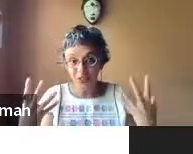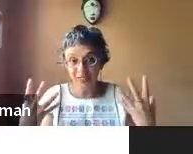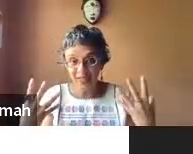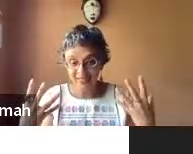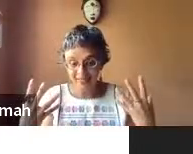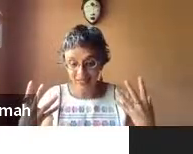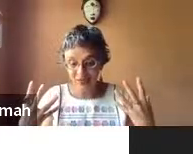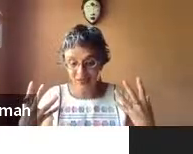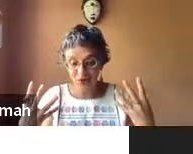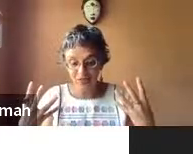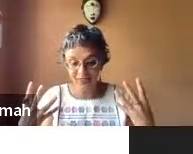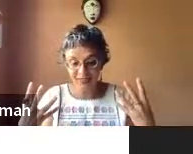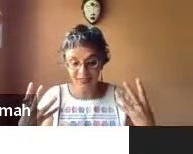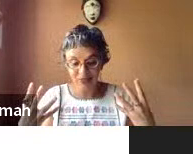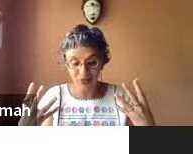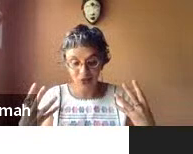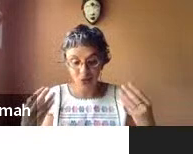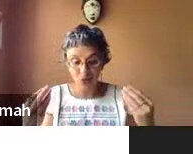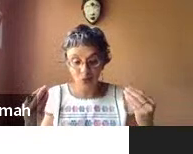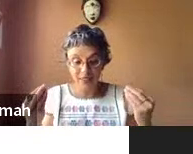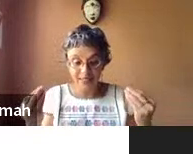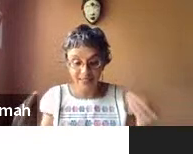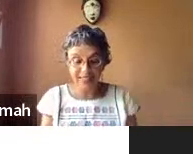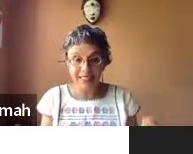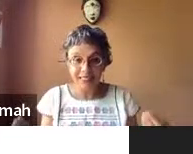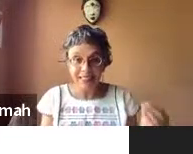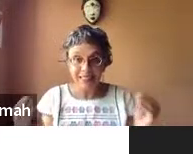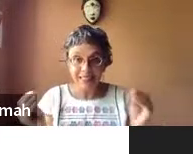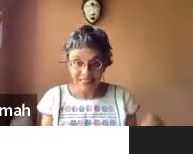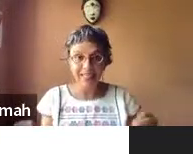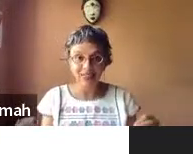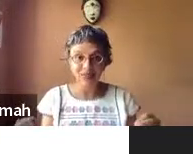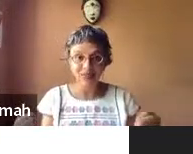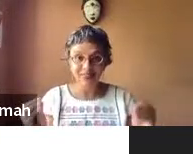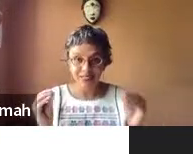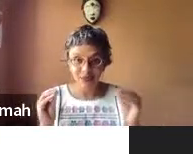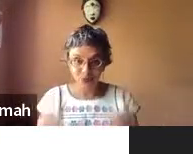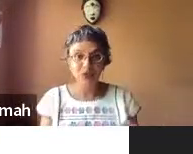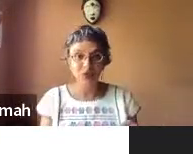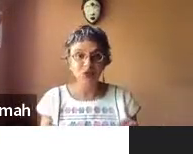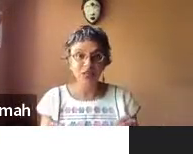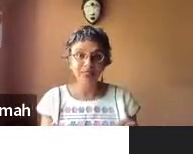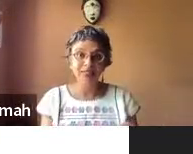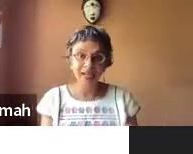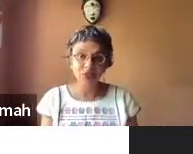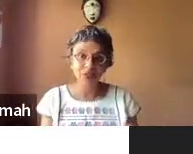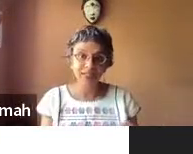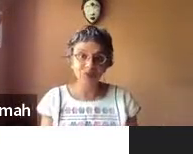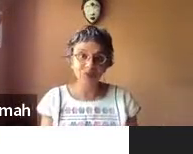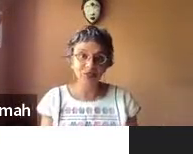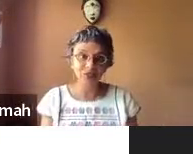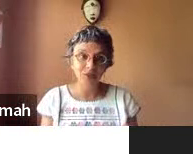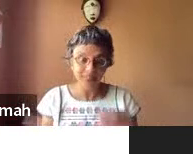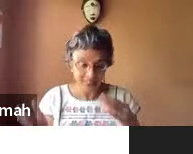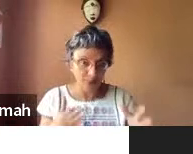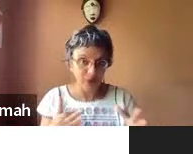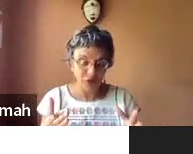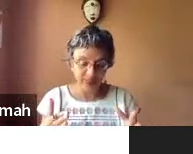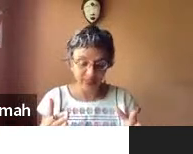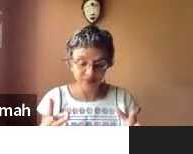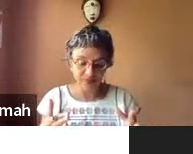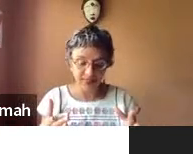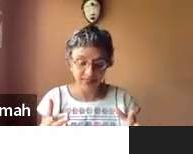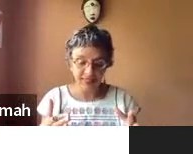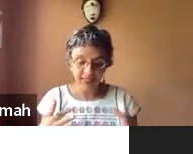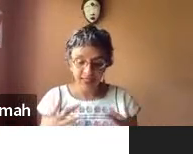to organize care in the continent. We need detailed research at the country and regional,